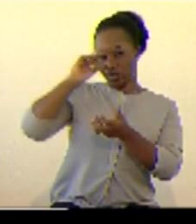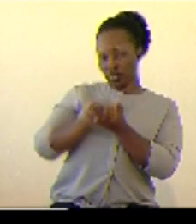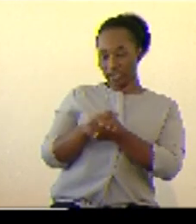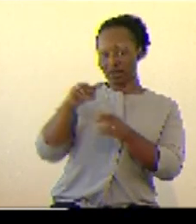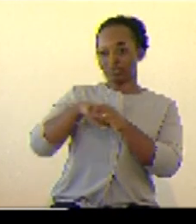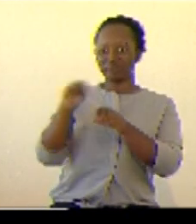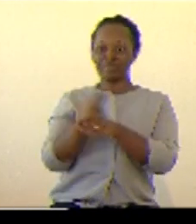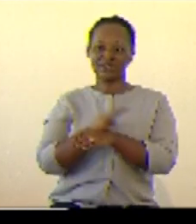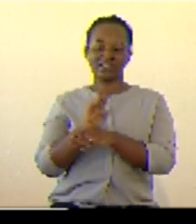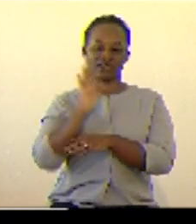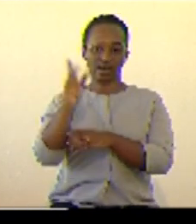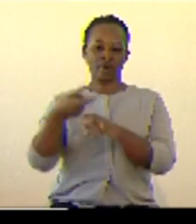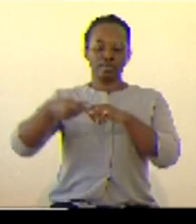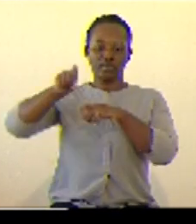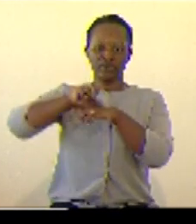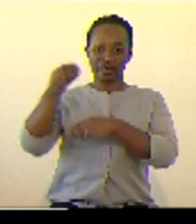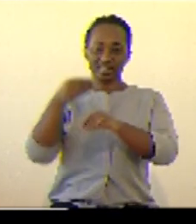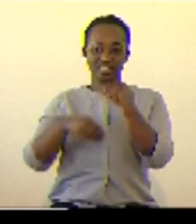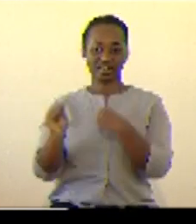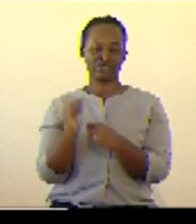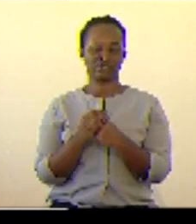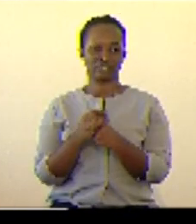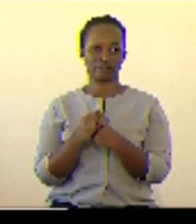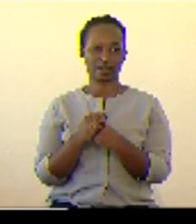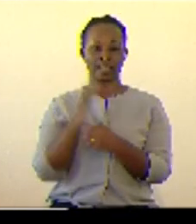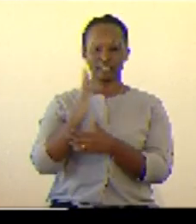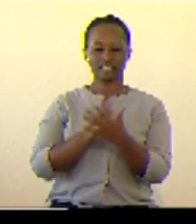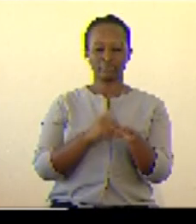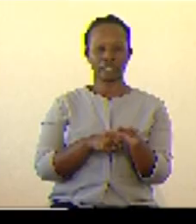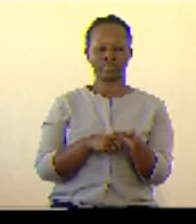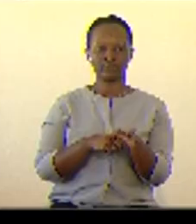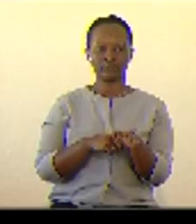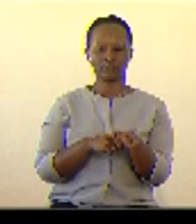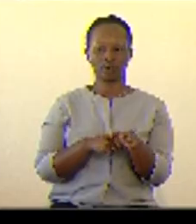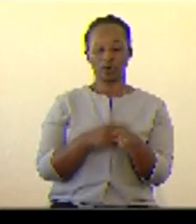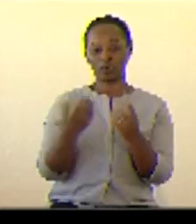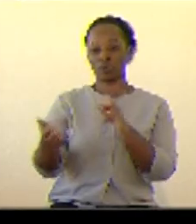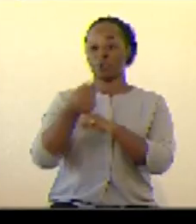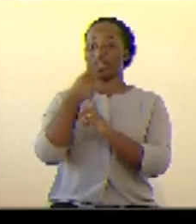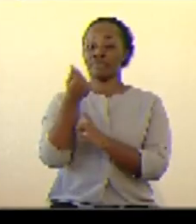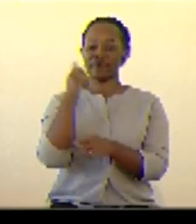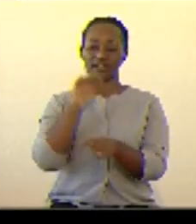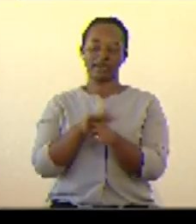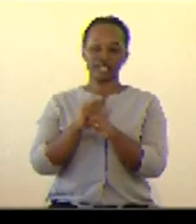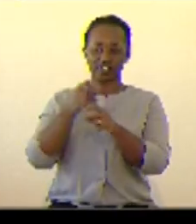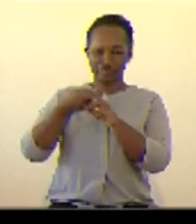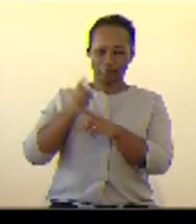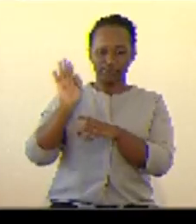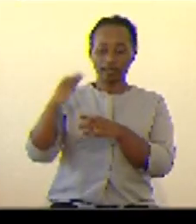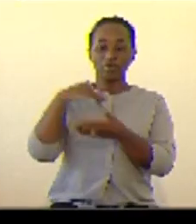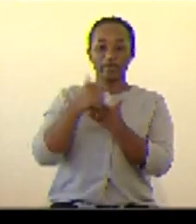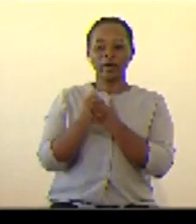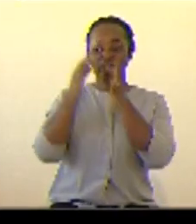It increases sales because quality goods are always expensive. Sometimes you fetch a lot of money from them because your goods are